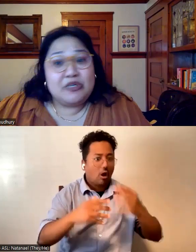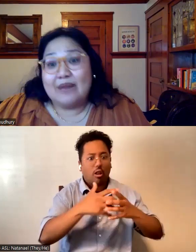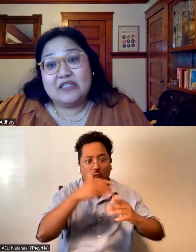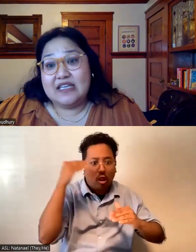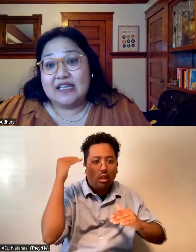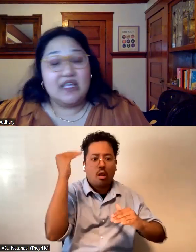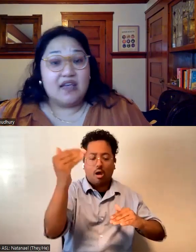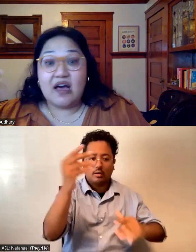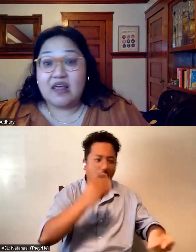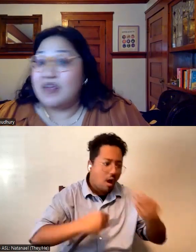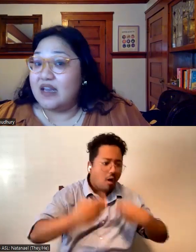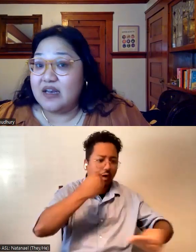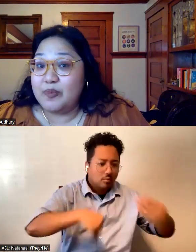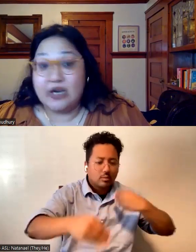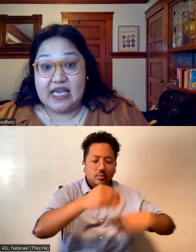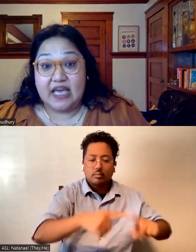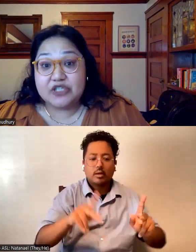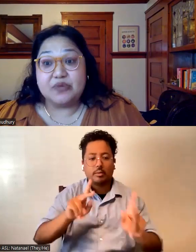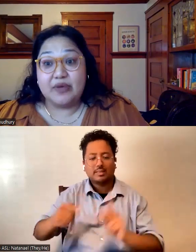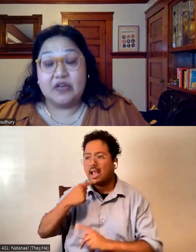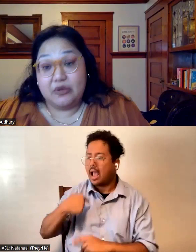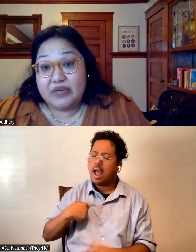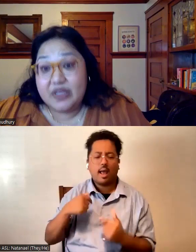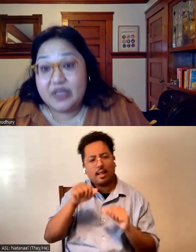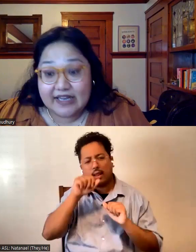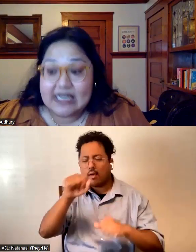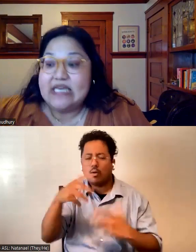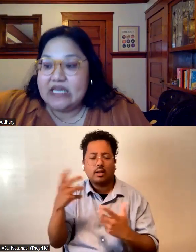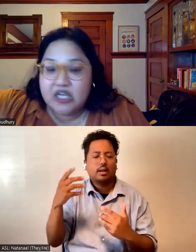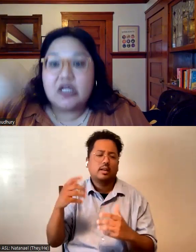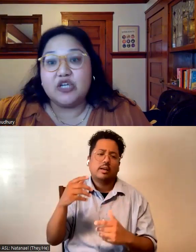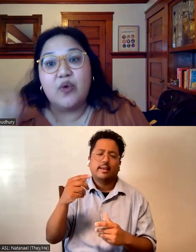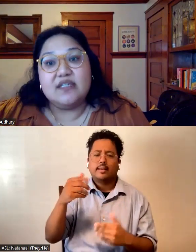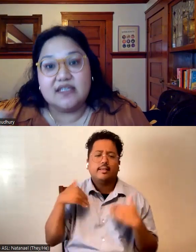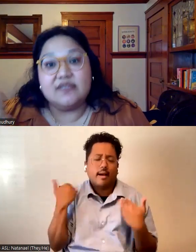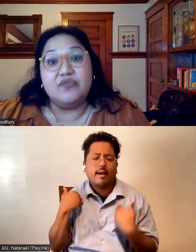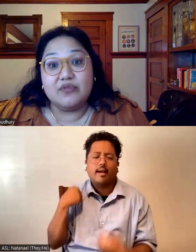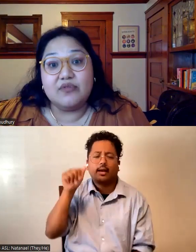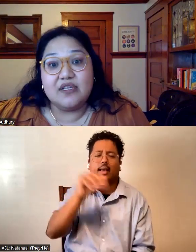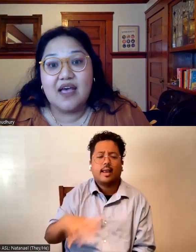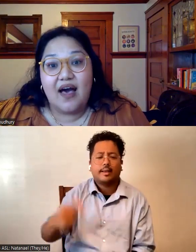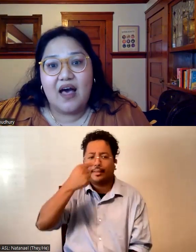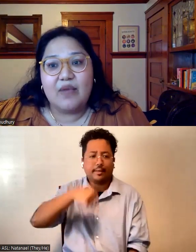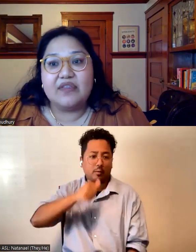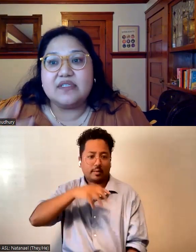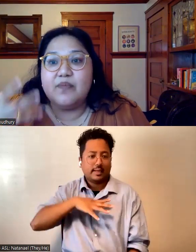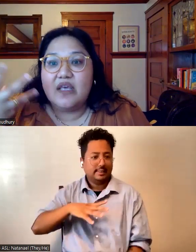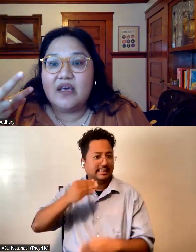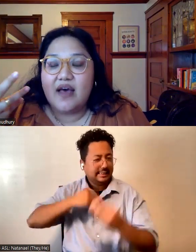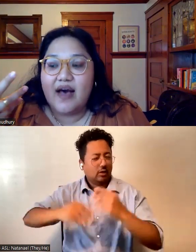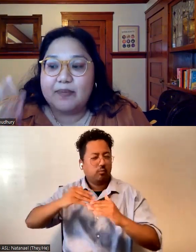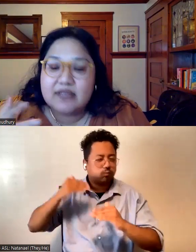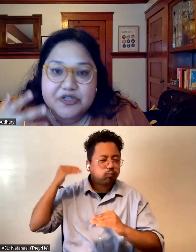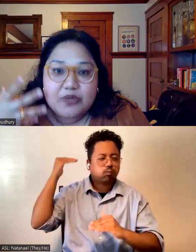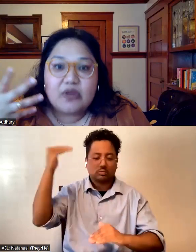people predominantly like young, thin, pretty Asian women, Korean women eating large quantities of food. And there's